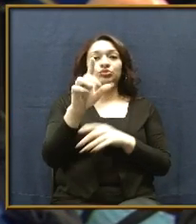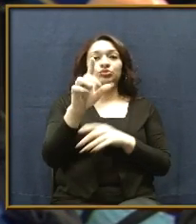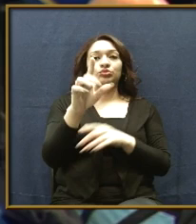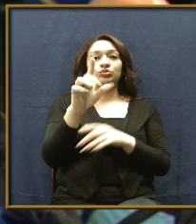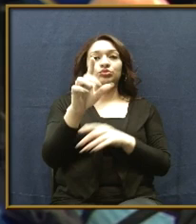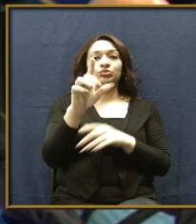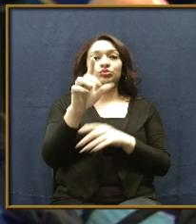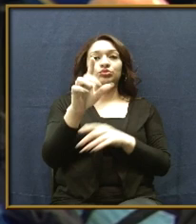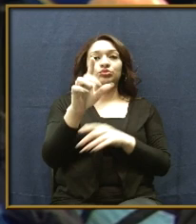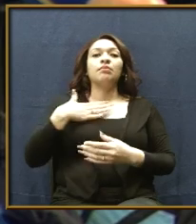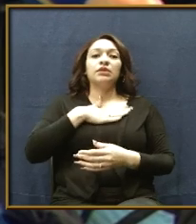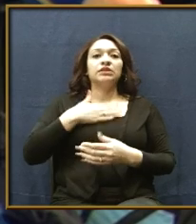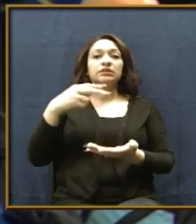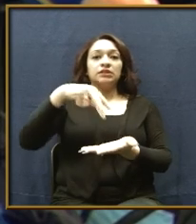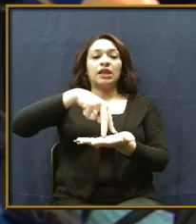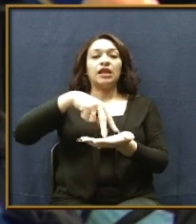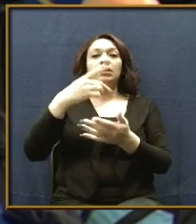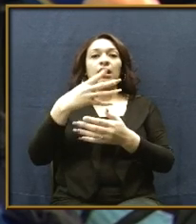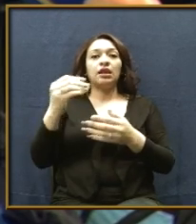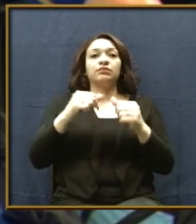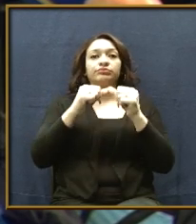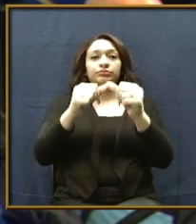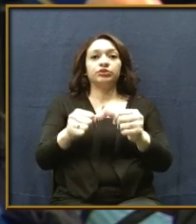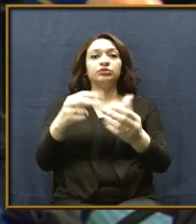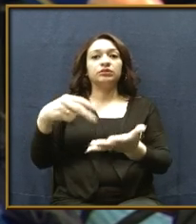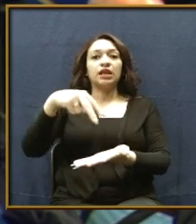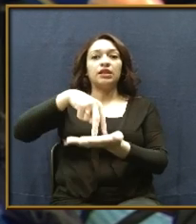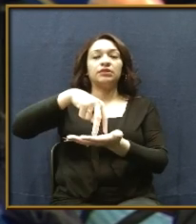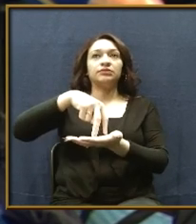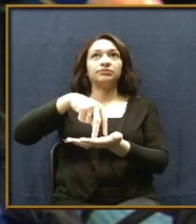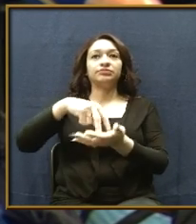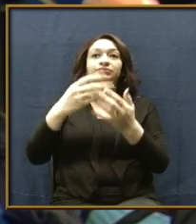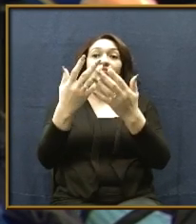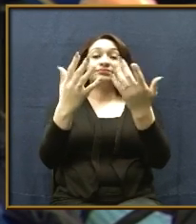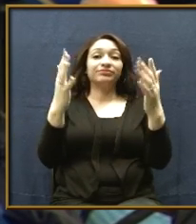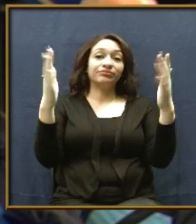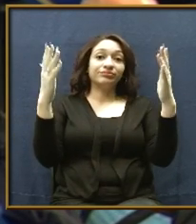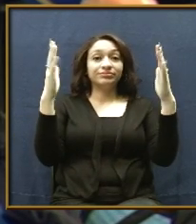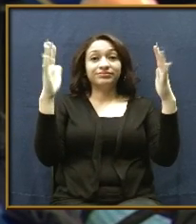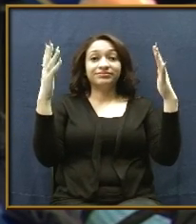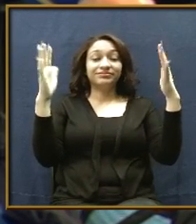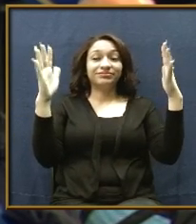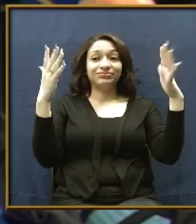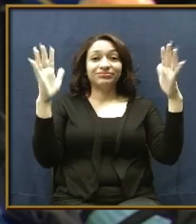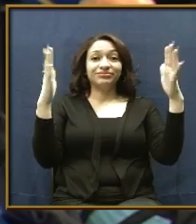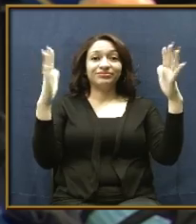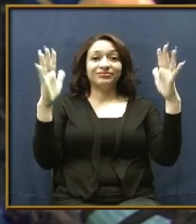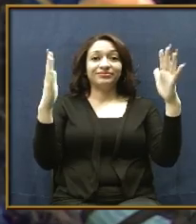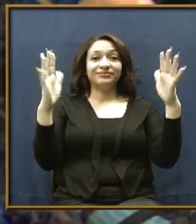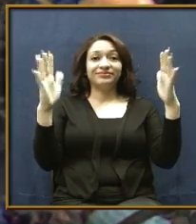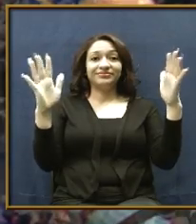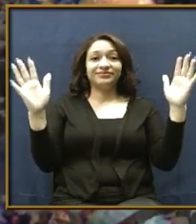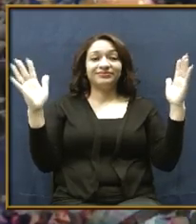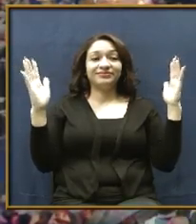remain standing?